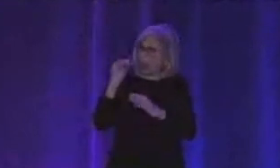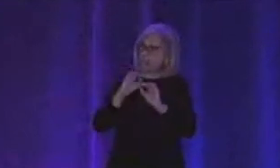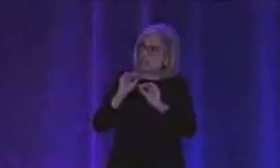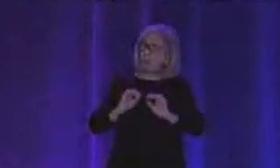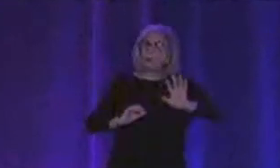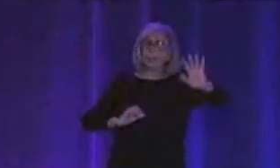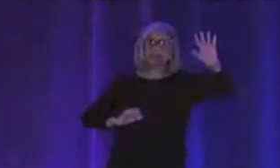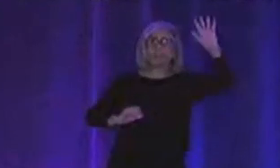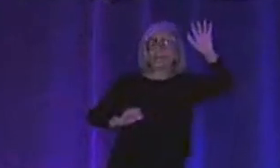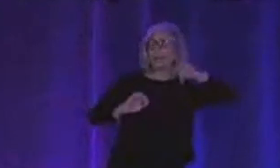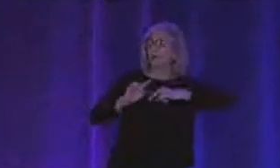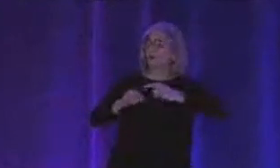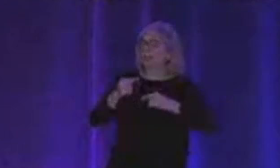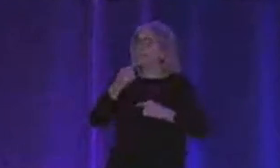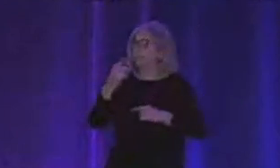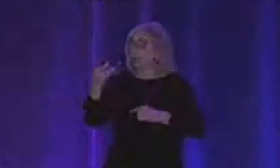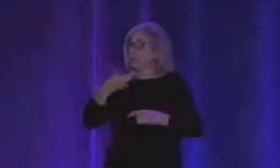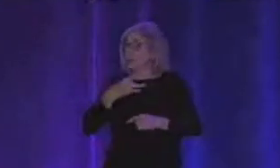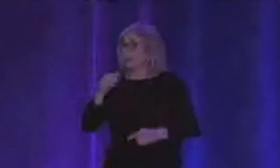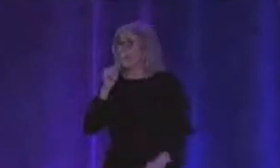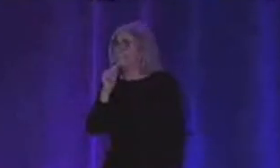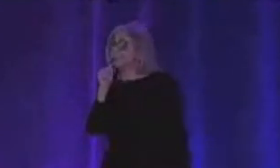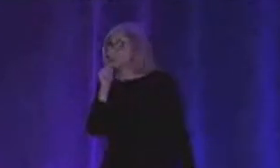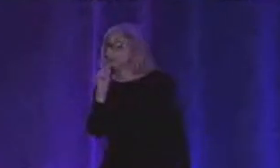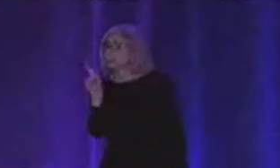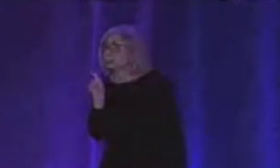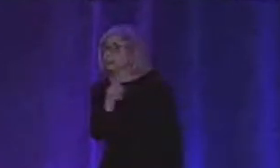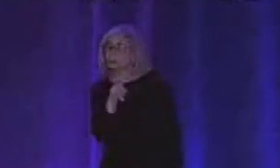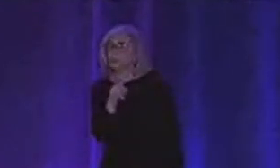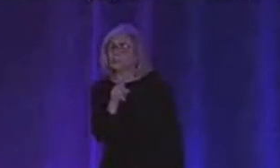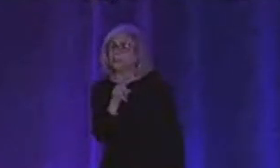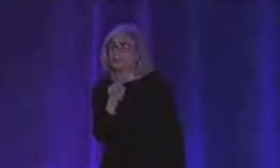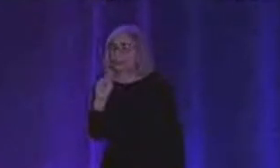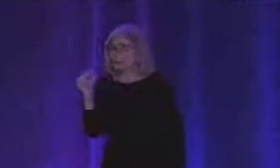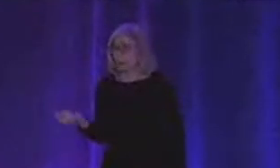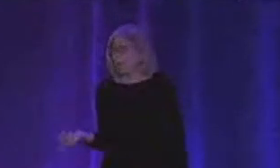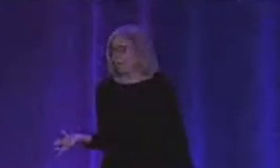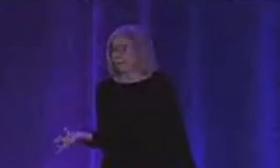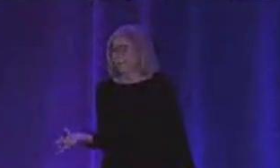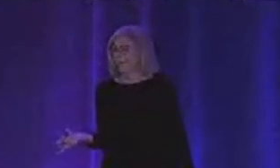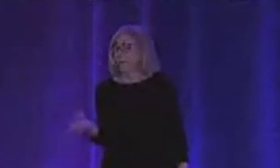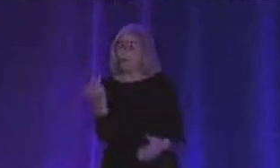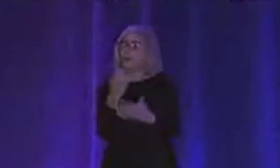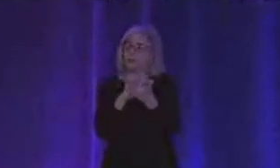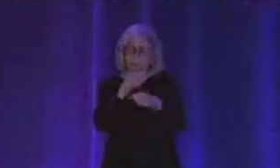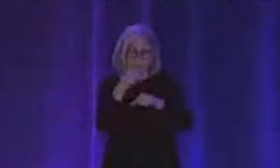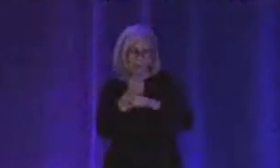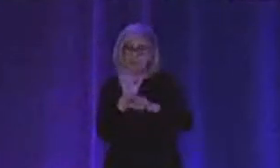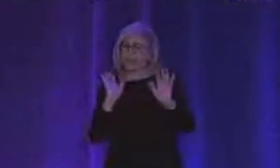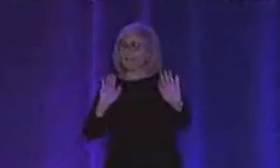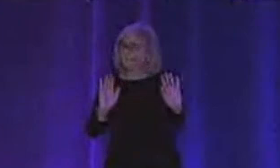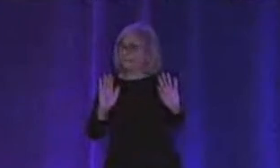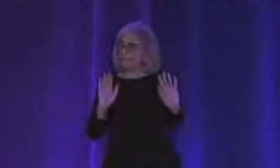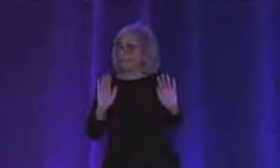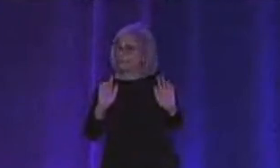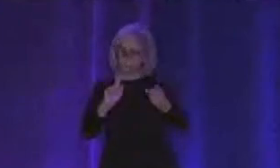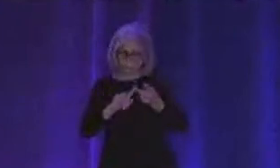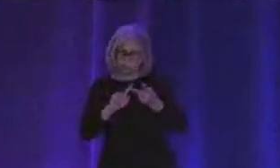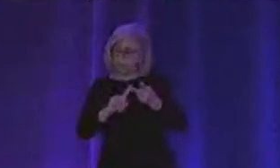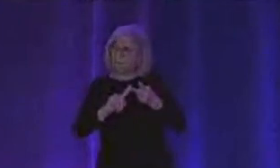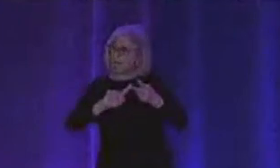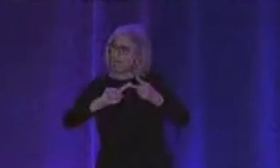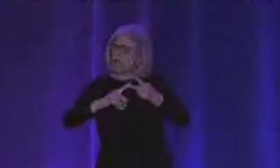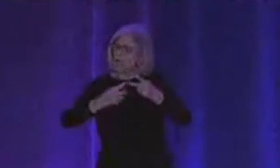raised their hands while I say if you like passwords, because they're not good. So we've both established that. And then we went over how we